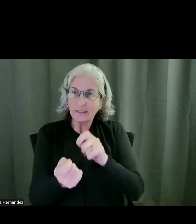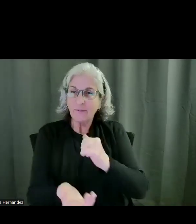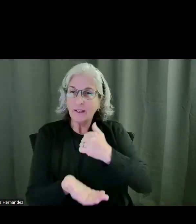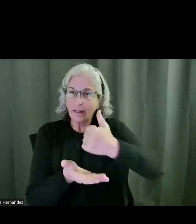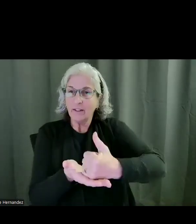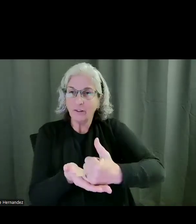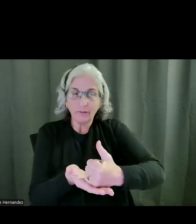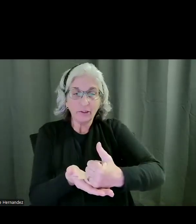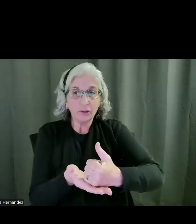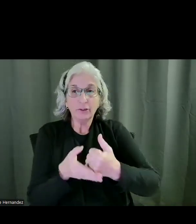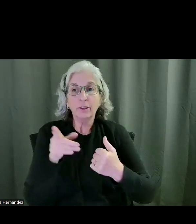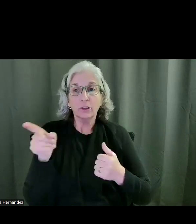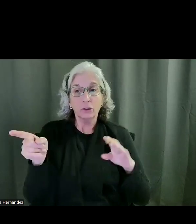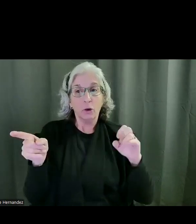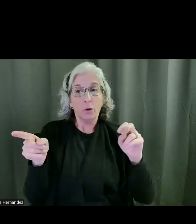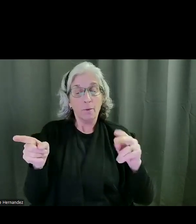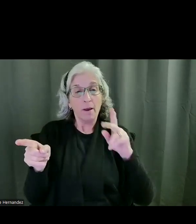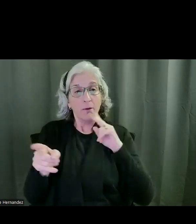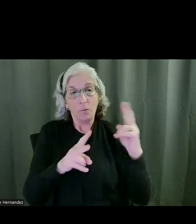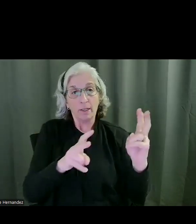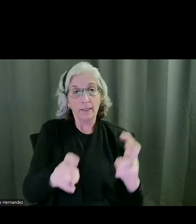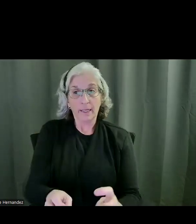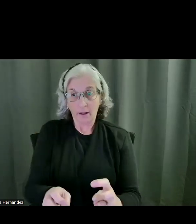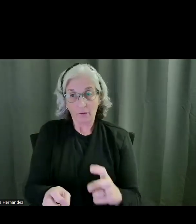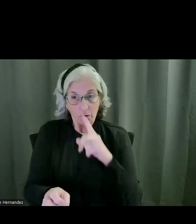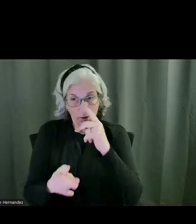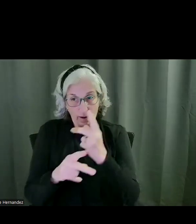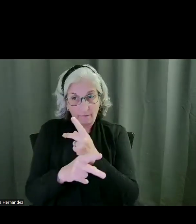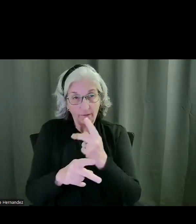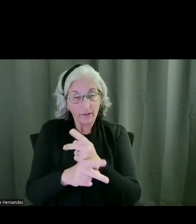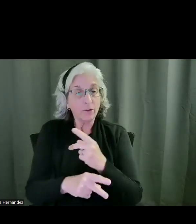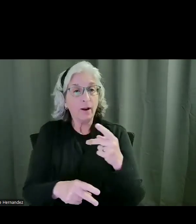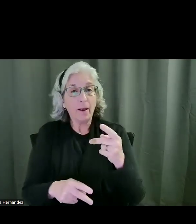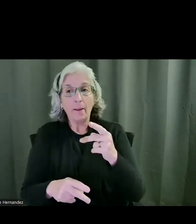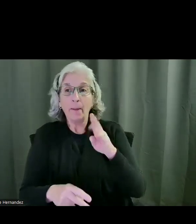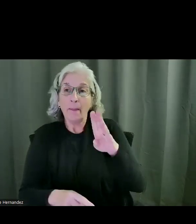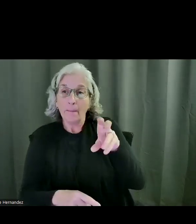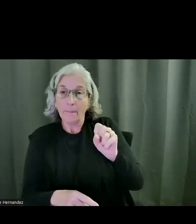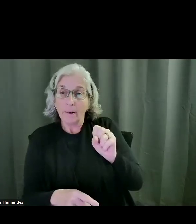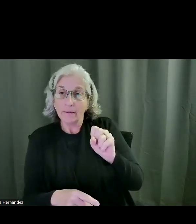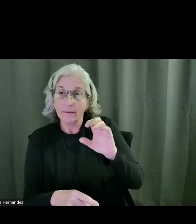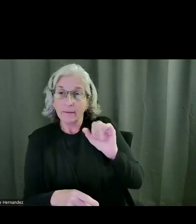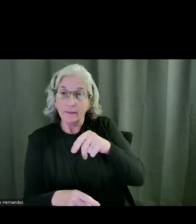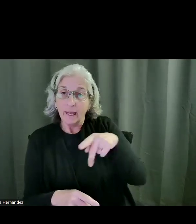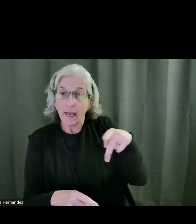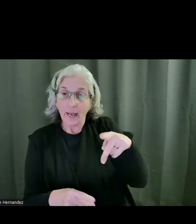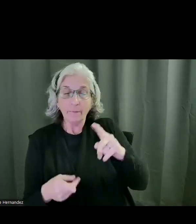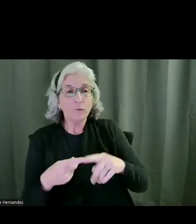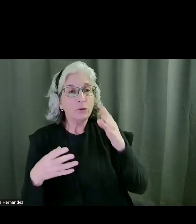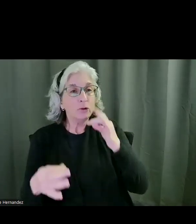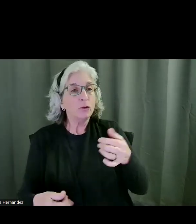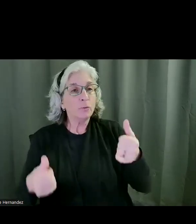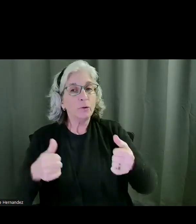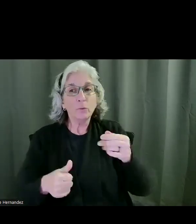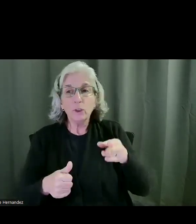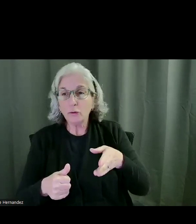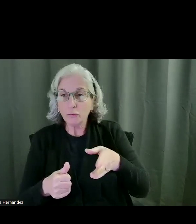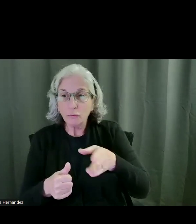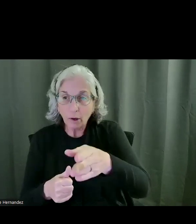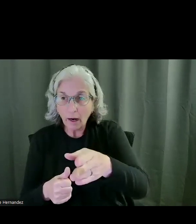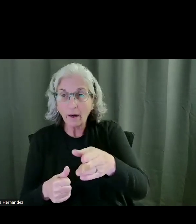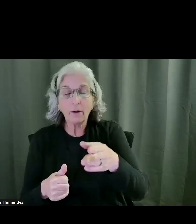going to download and navigate the public transit app to determine the appropriate route and bus schedule based on his trip